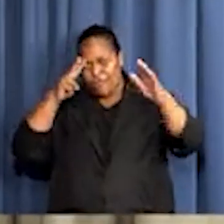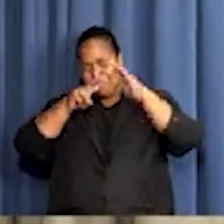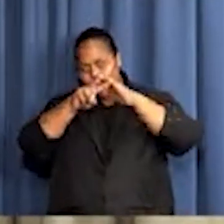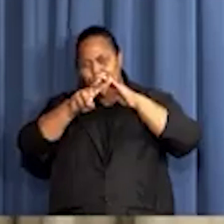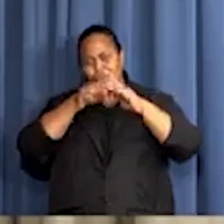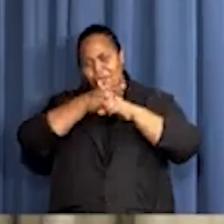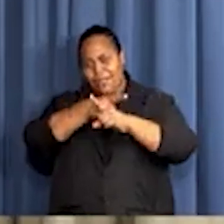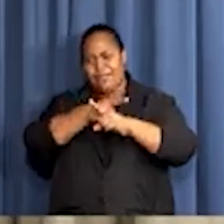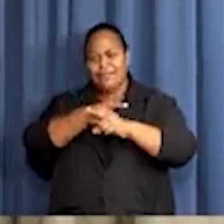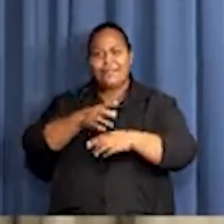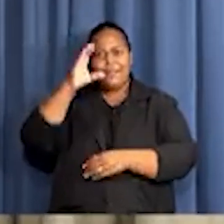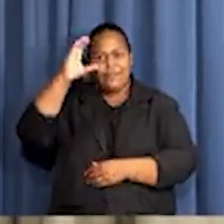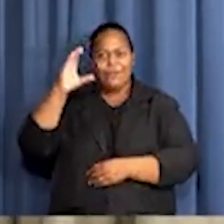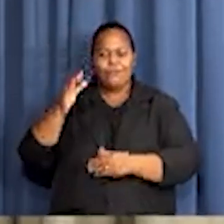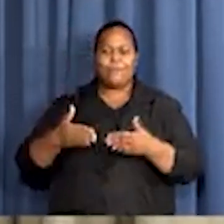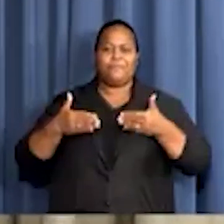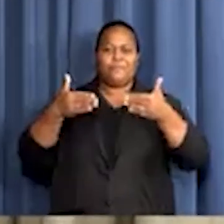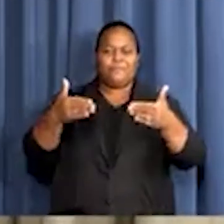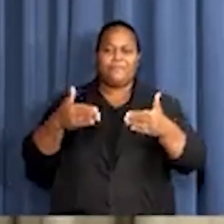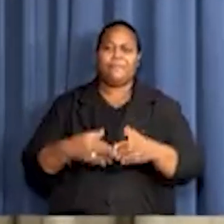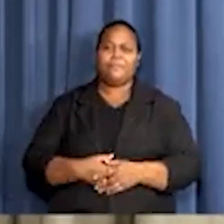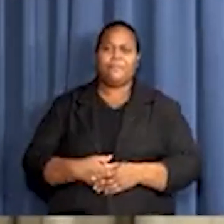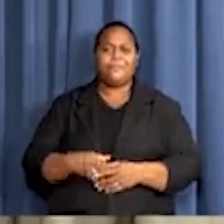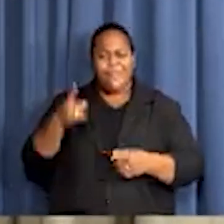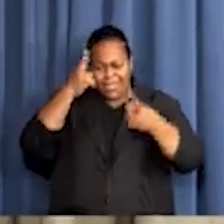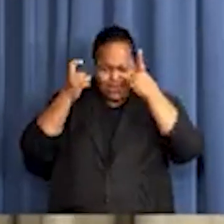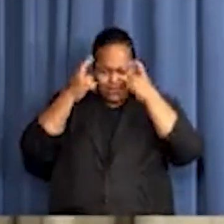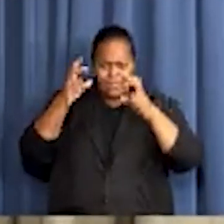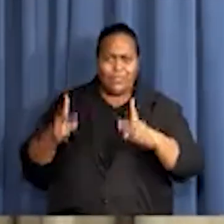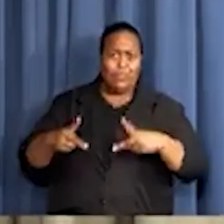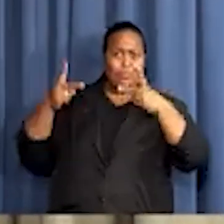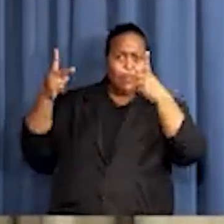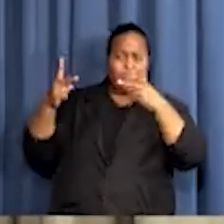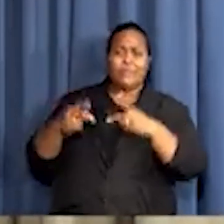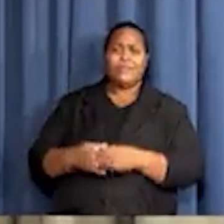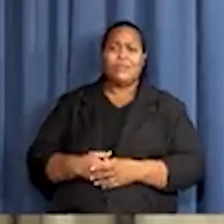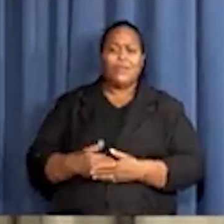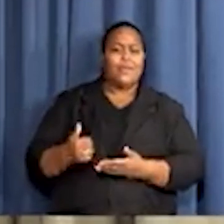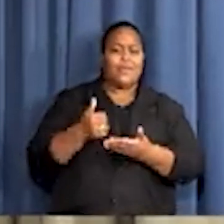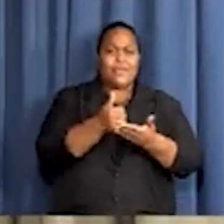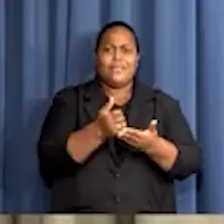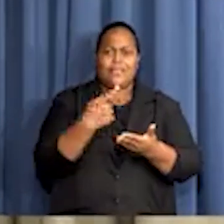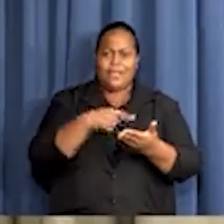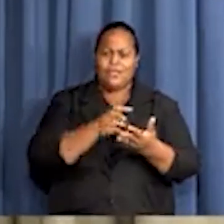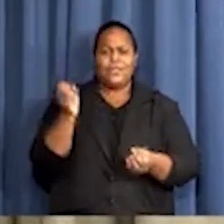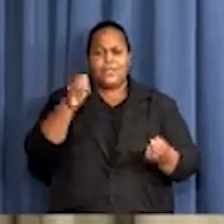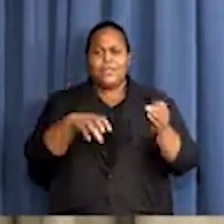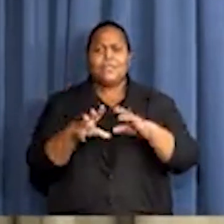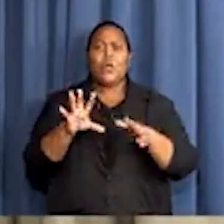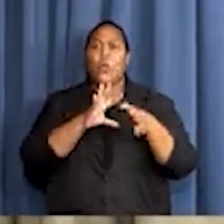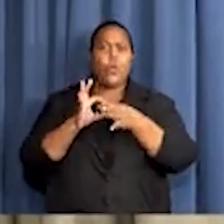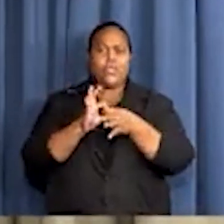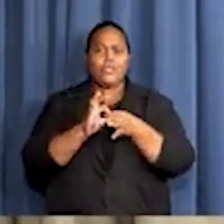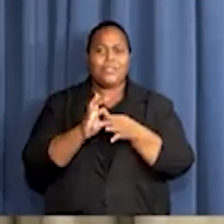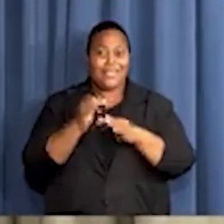the nation forward. The ideas and proposals adopted will assist in putting together the coalition's first